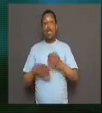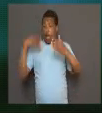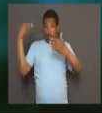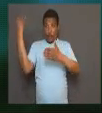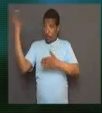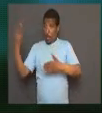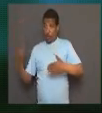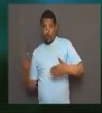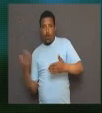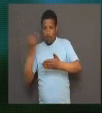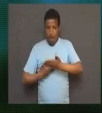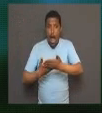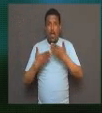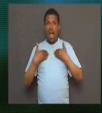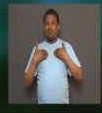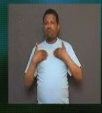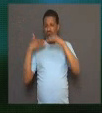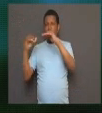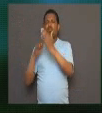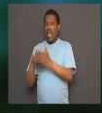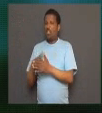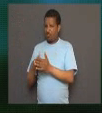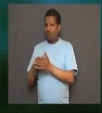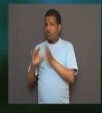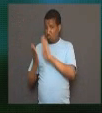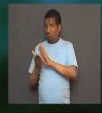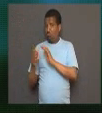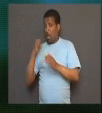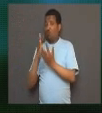Sketch maps have limitations, however.